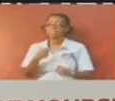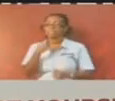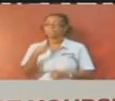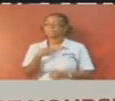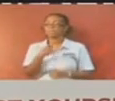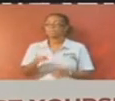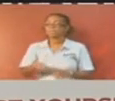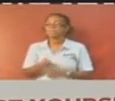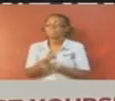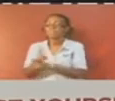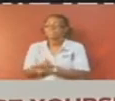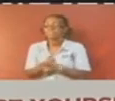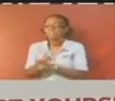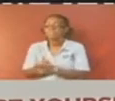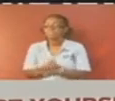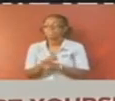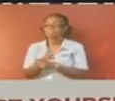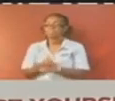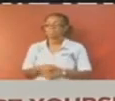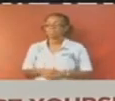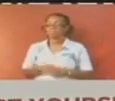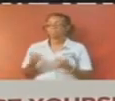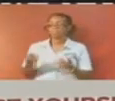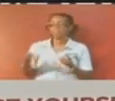of vaccines coming to our shores."